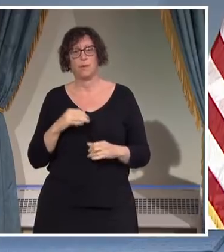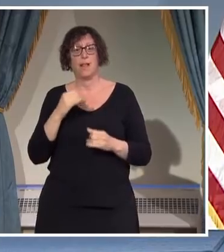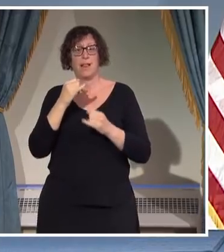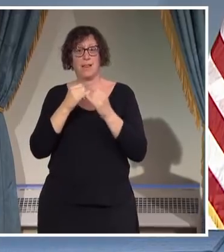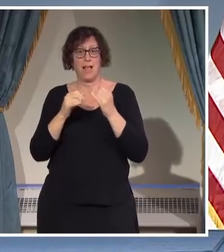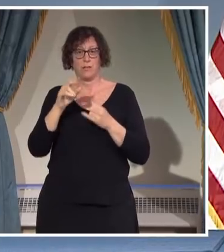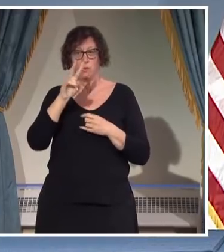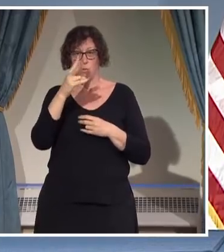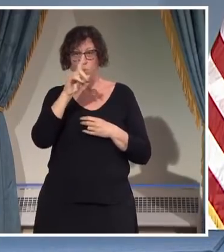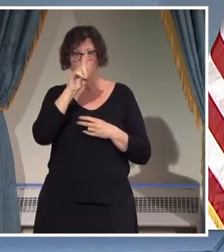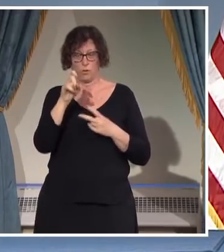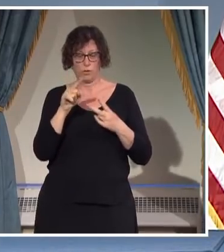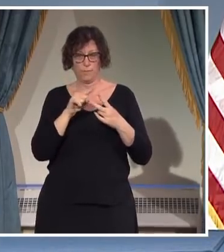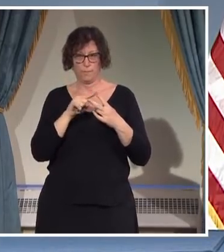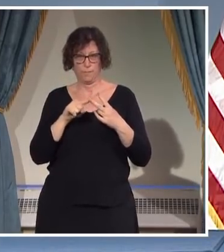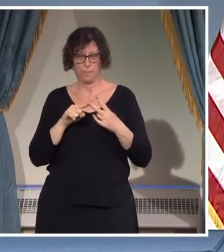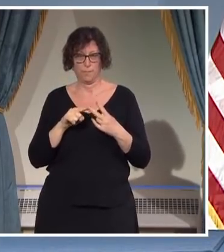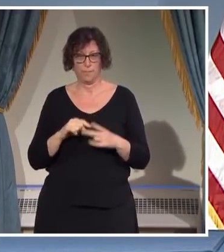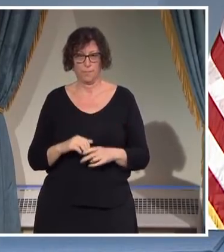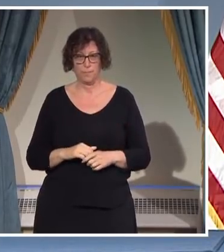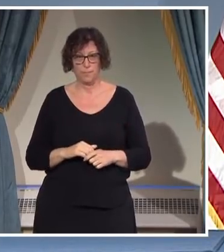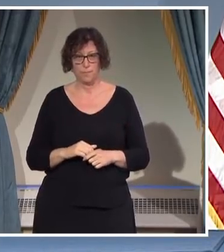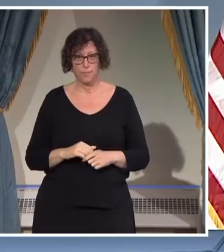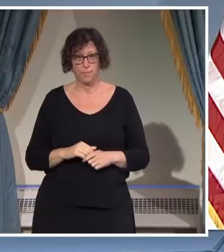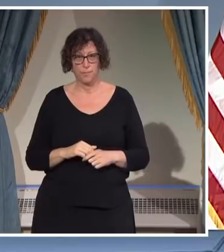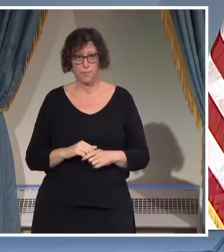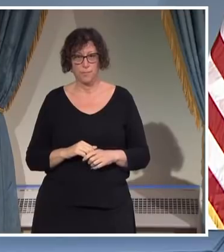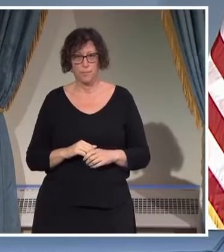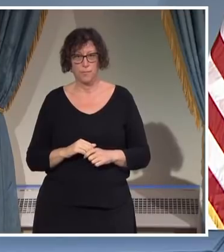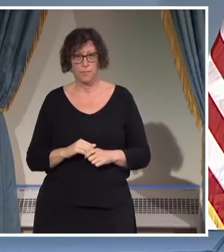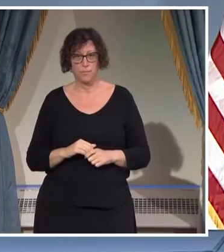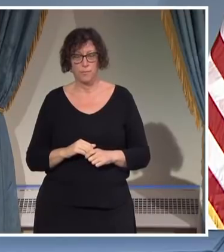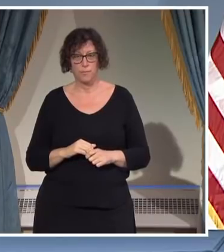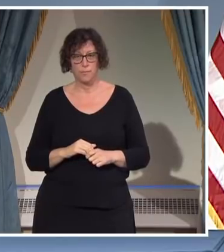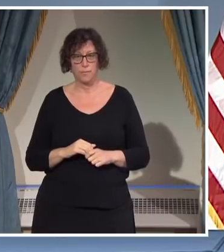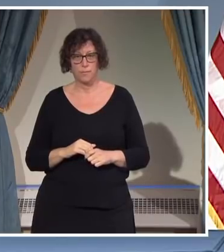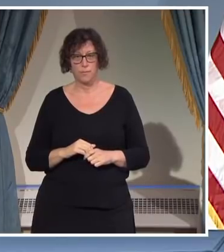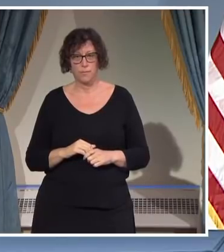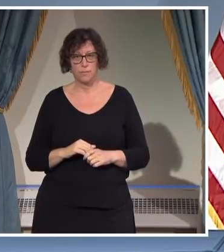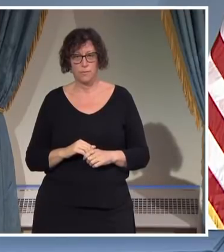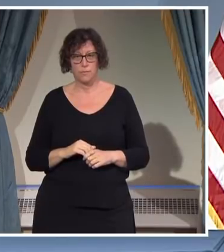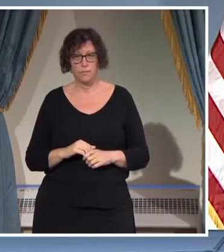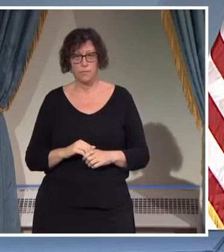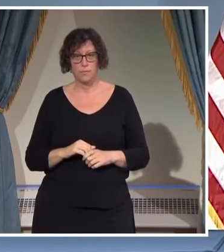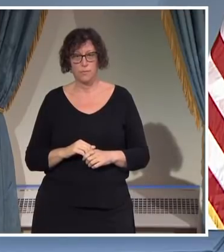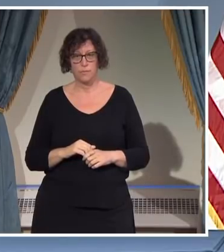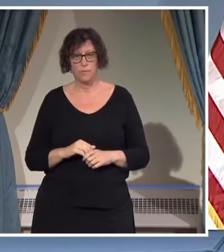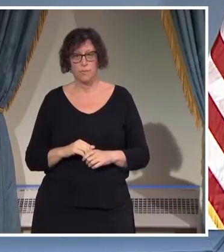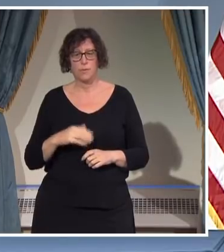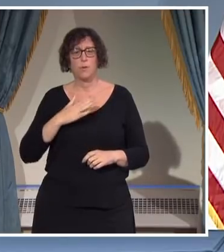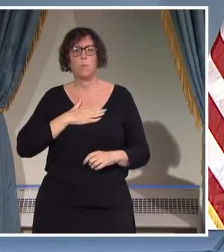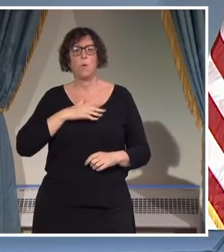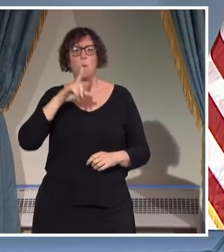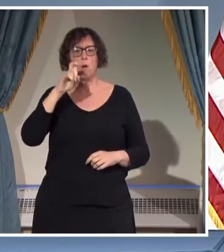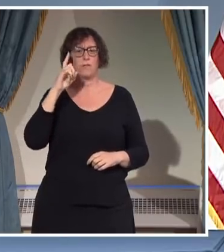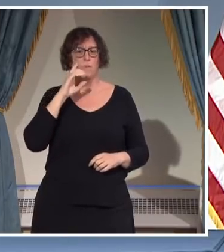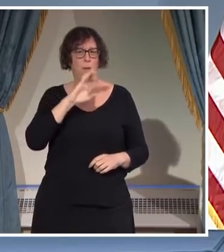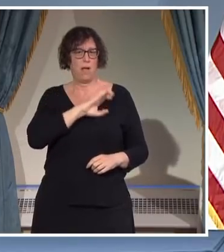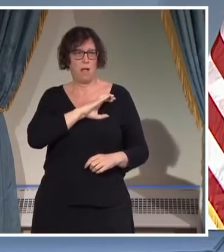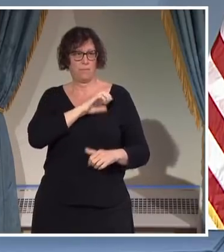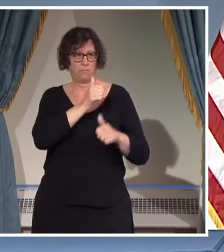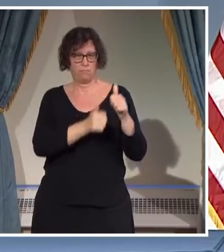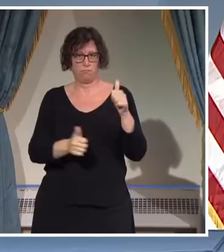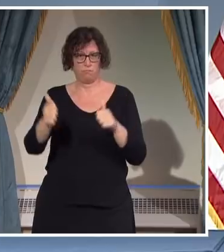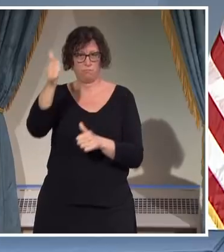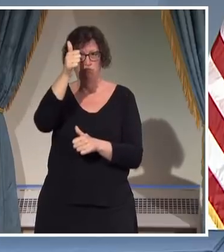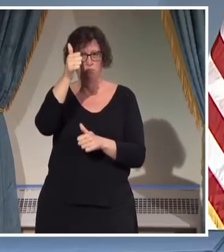us? Yes, I can. Thank you. My question is for the police commissioner. I don't think we